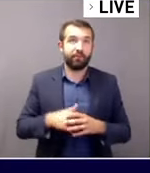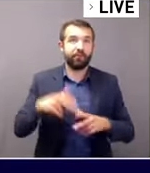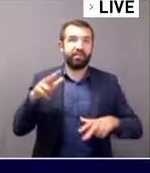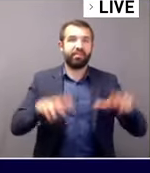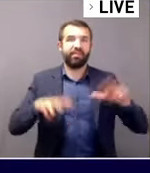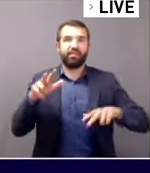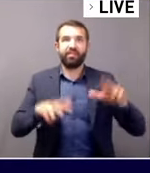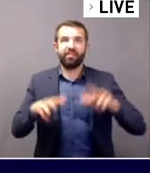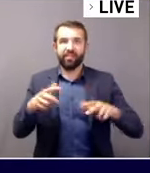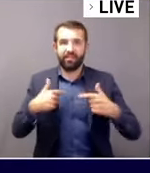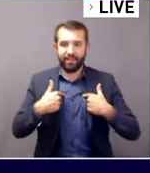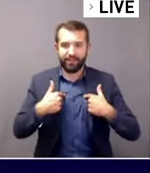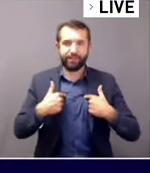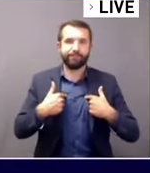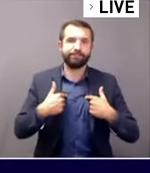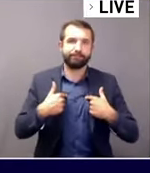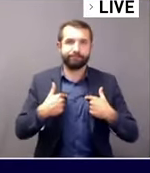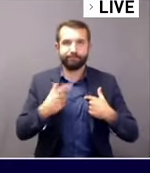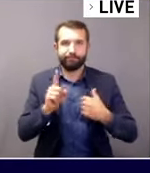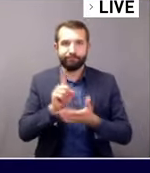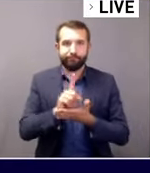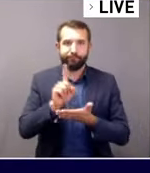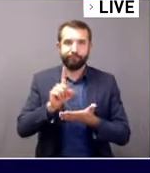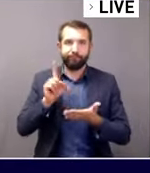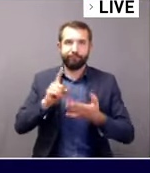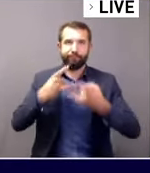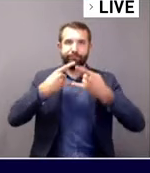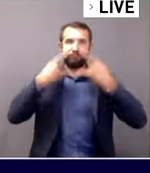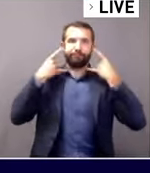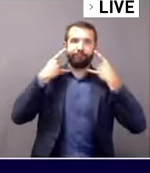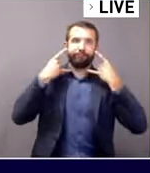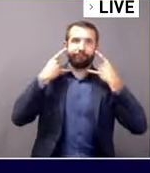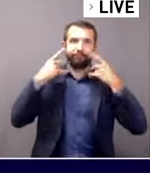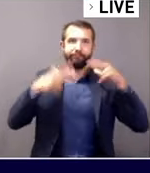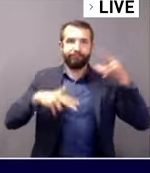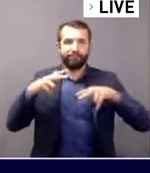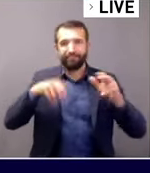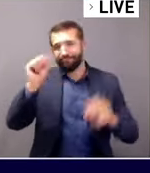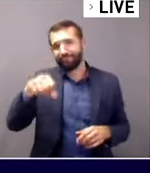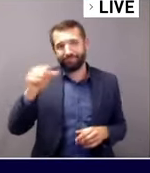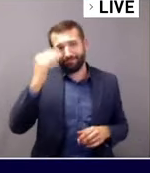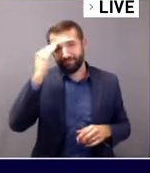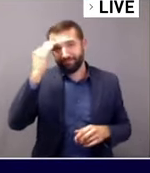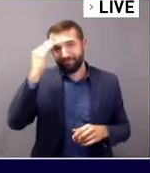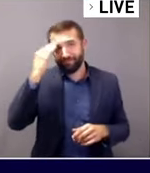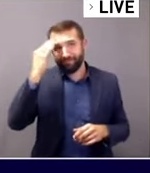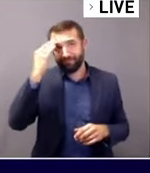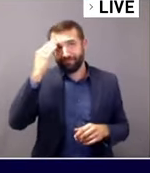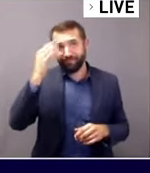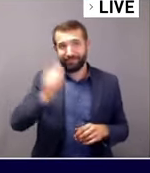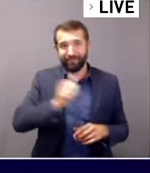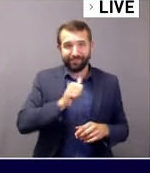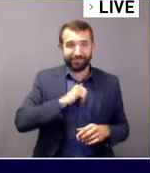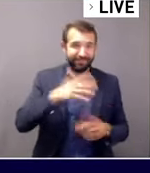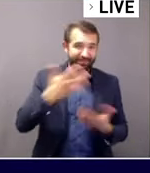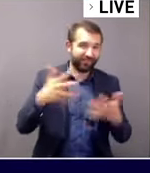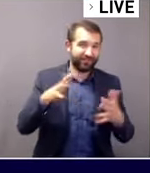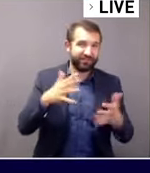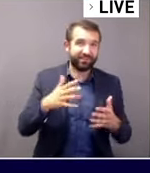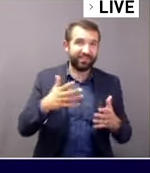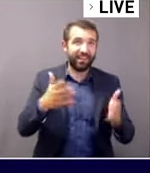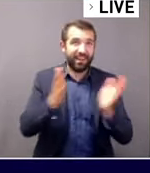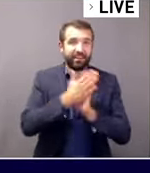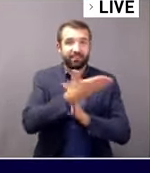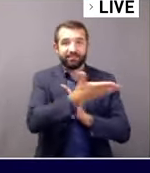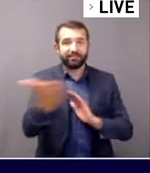person at a barbecue wearing a face covering? Most definitely. I've been there. But I ask you to do it. And I ask